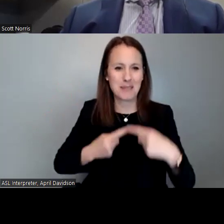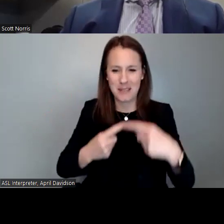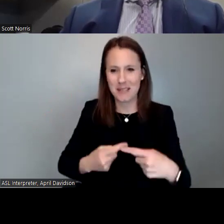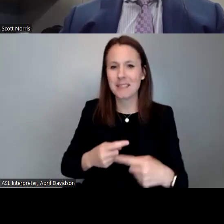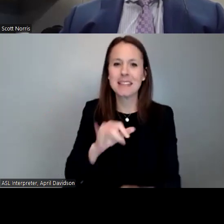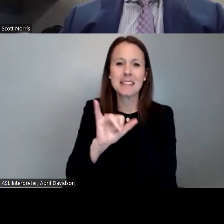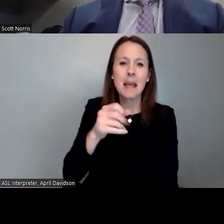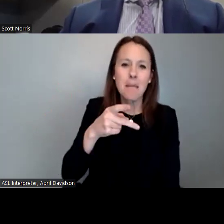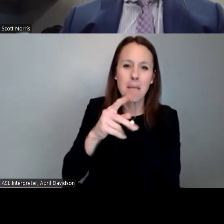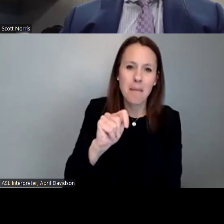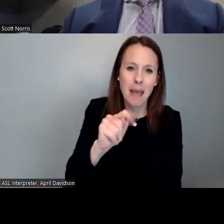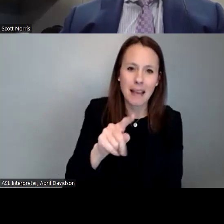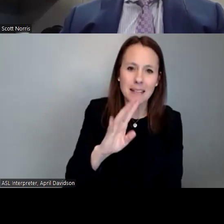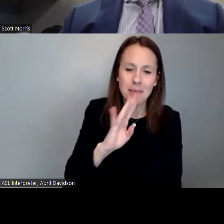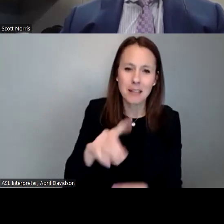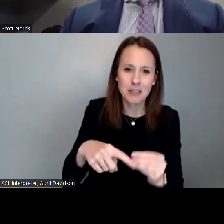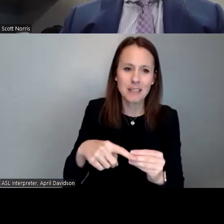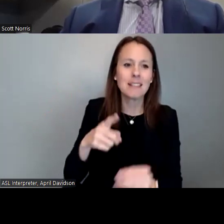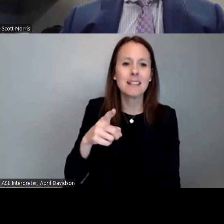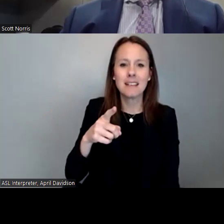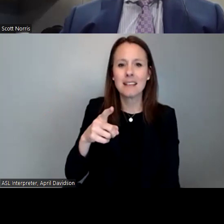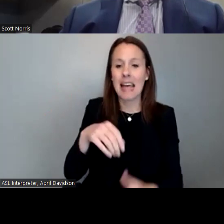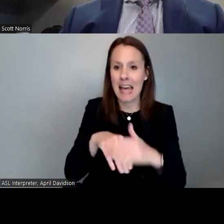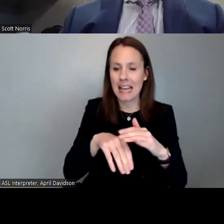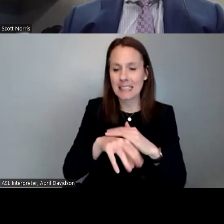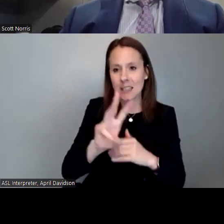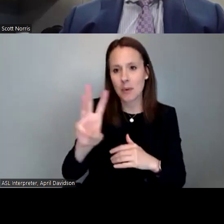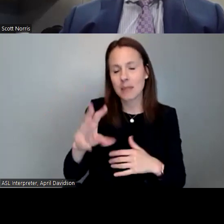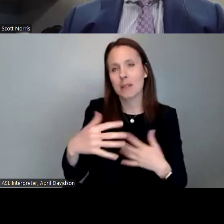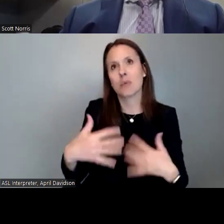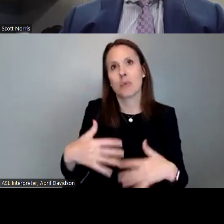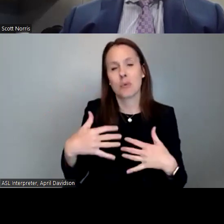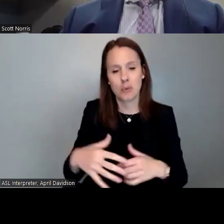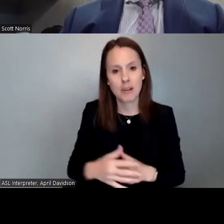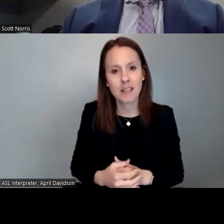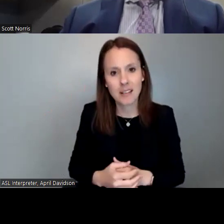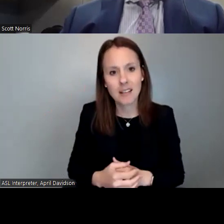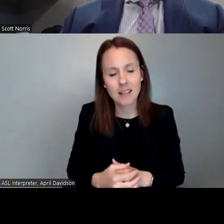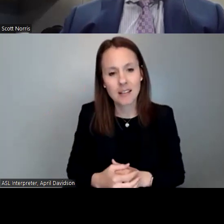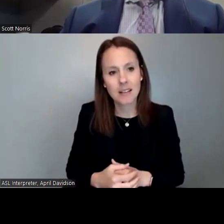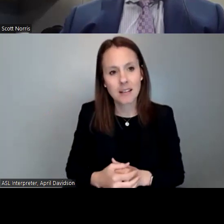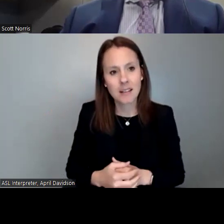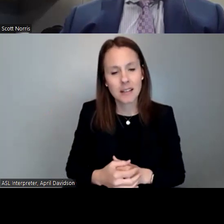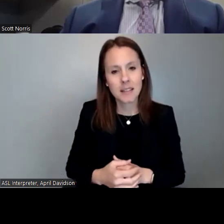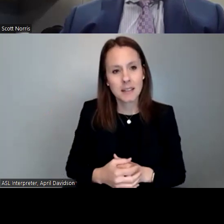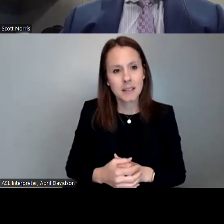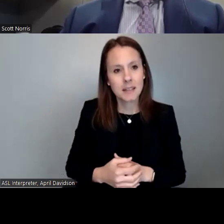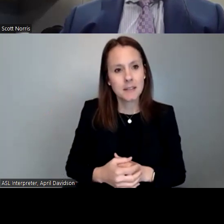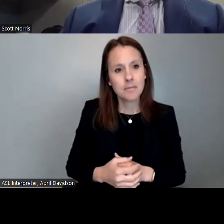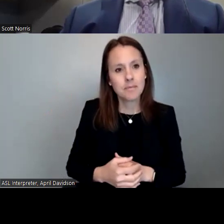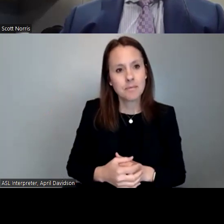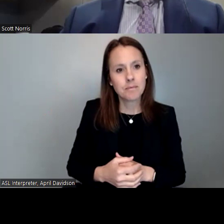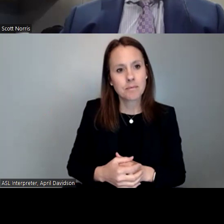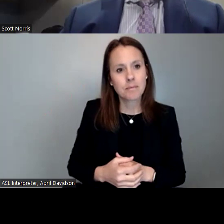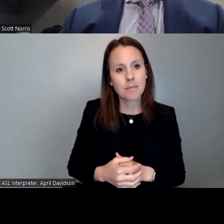mentioned, with accessing websites and getting these folks to